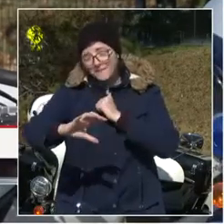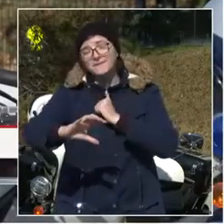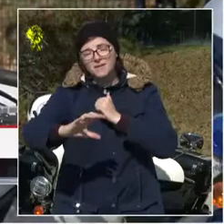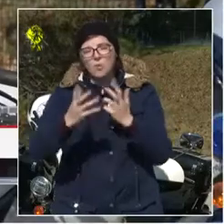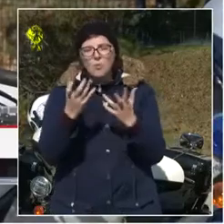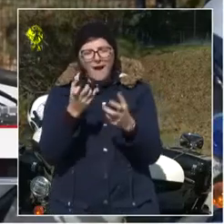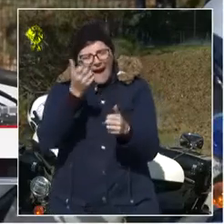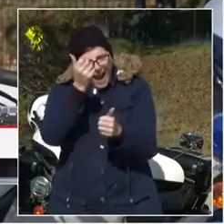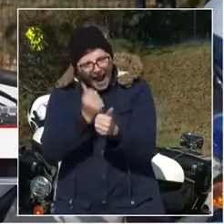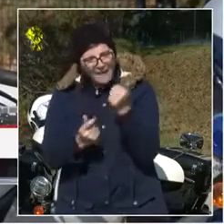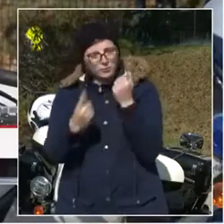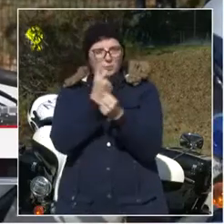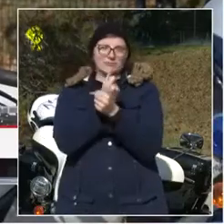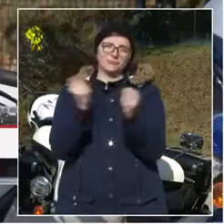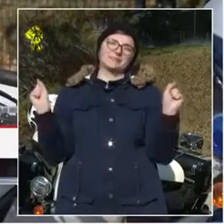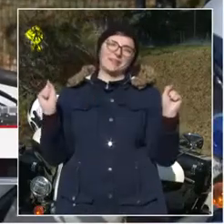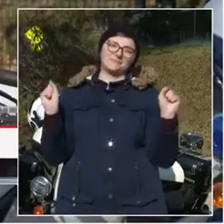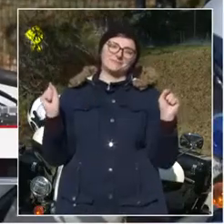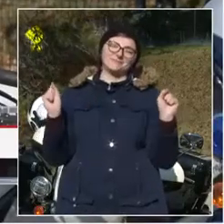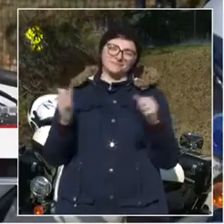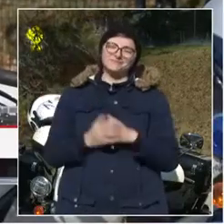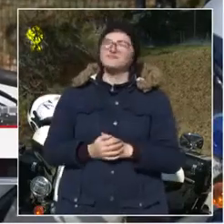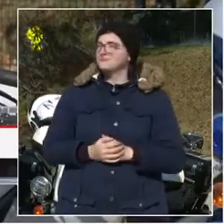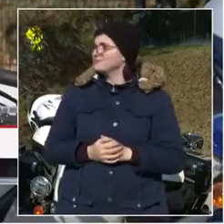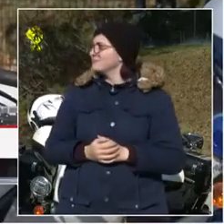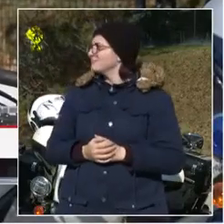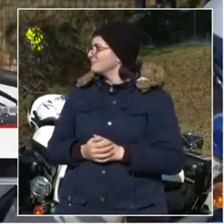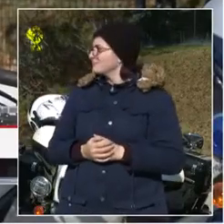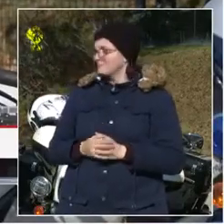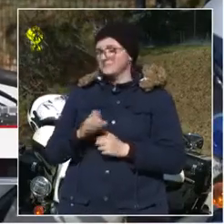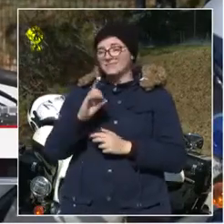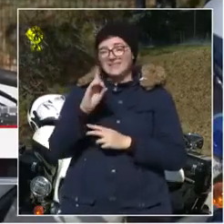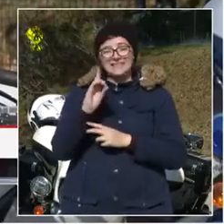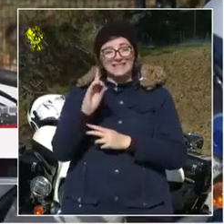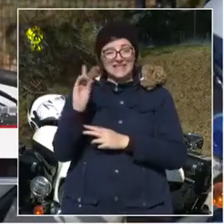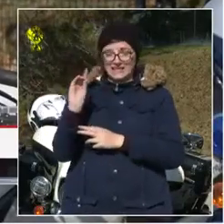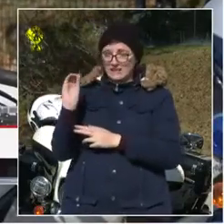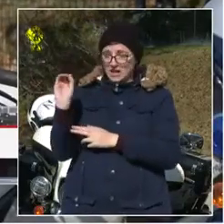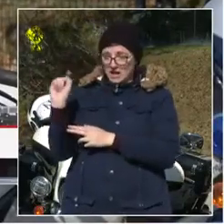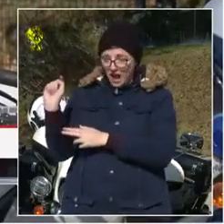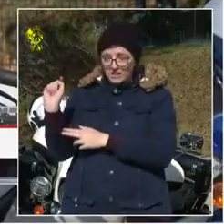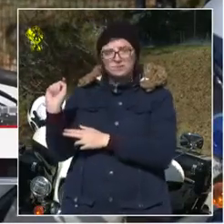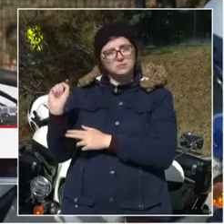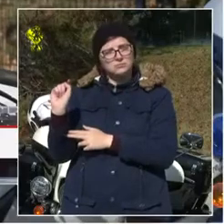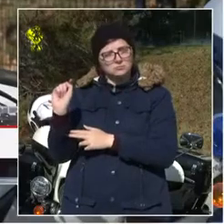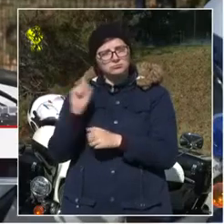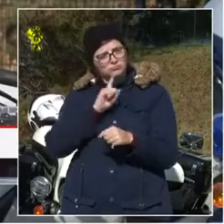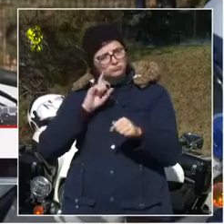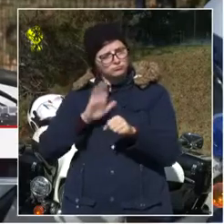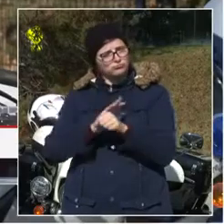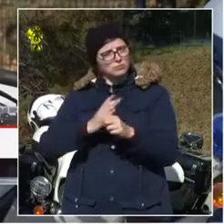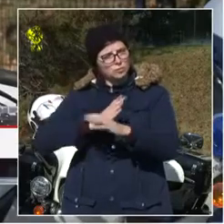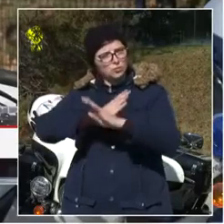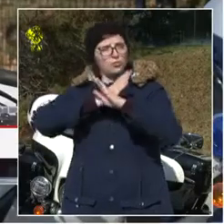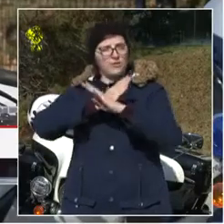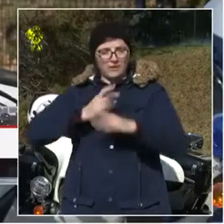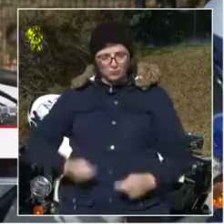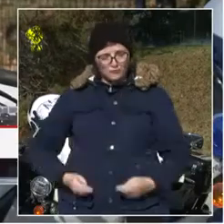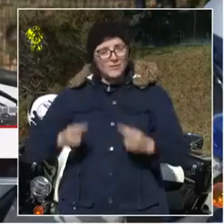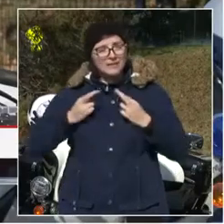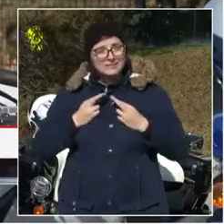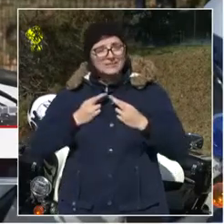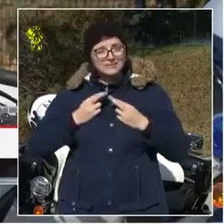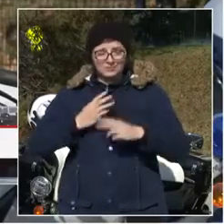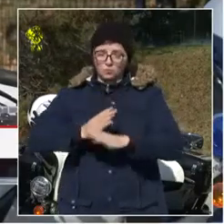everyone safe on our roadways. So DDOT is dedicated to protecting our residents, dedicated to protecting